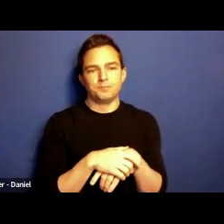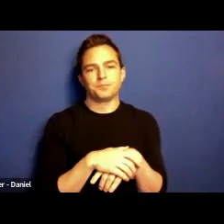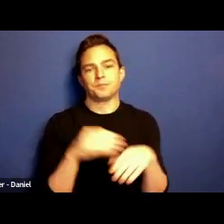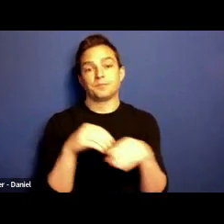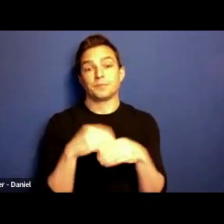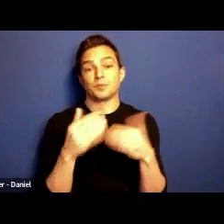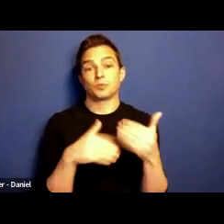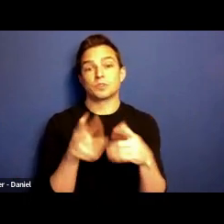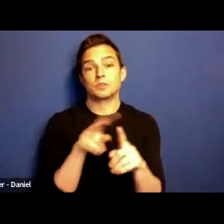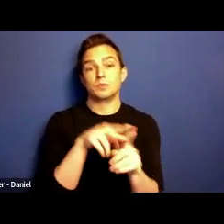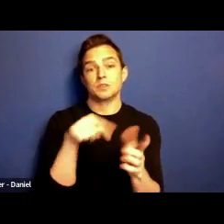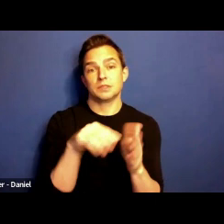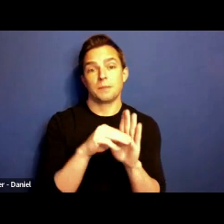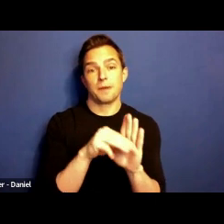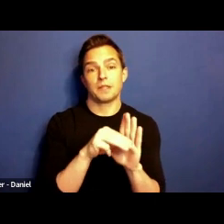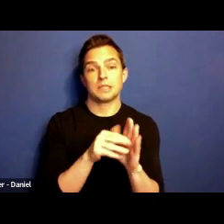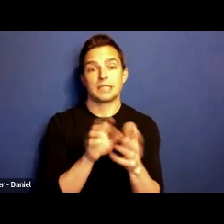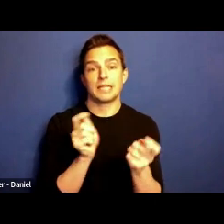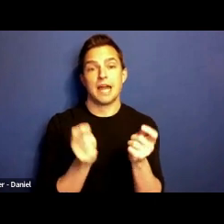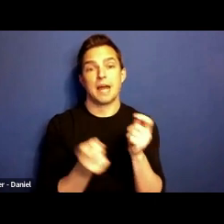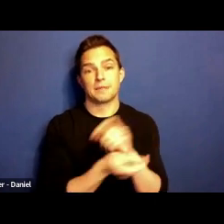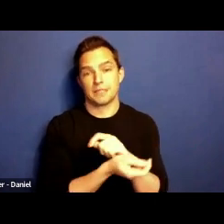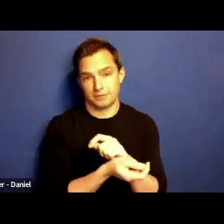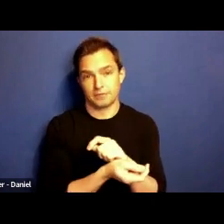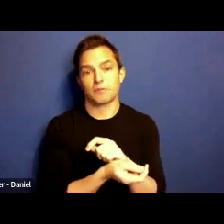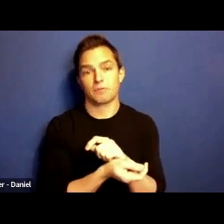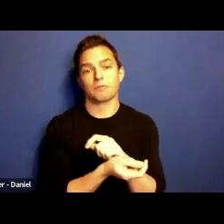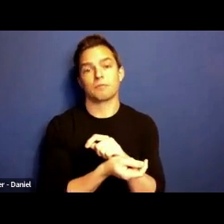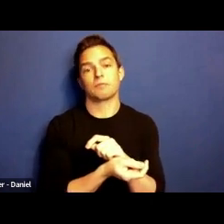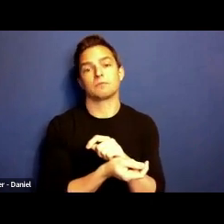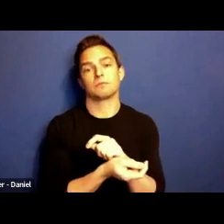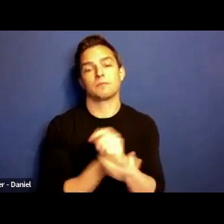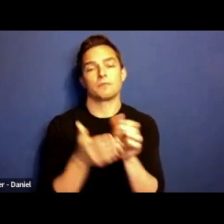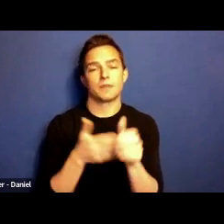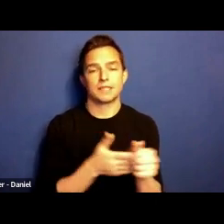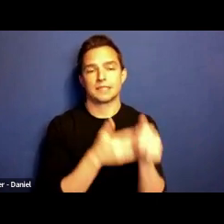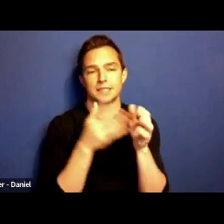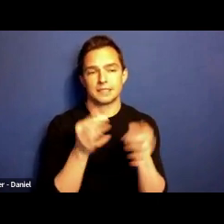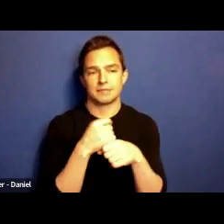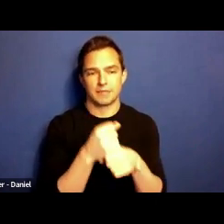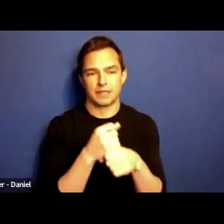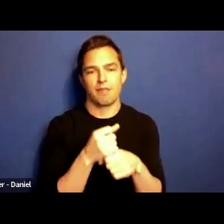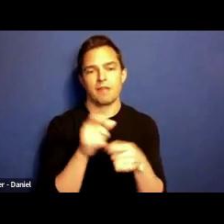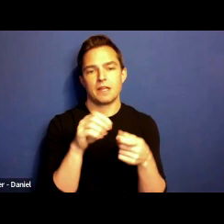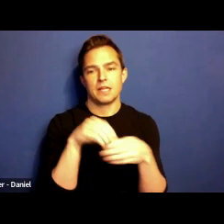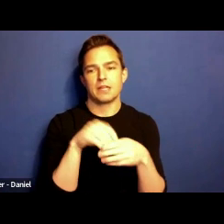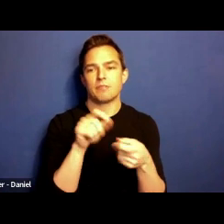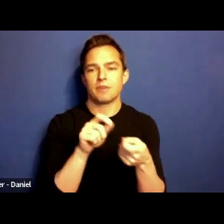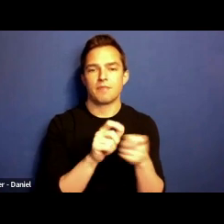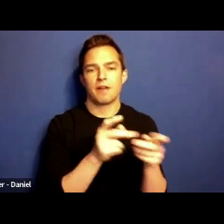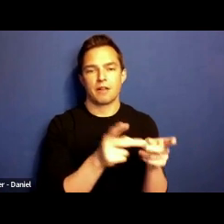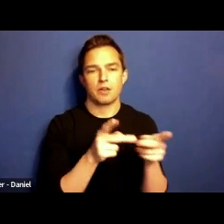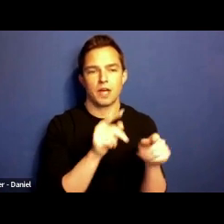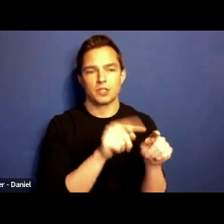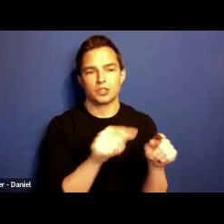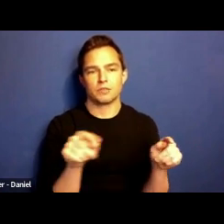this model, really adapting it to guide decision-making in some specific locations.